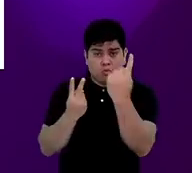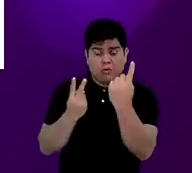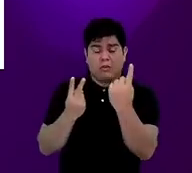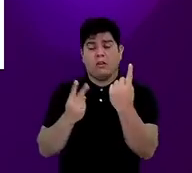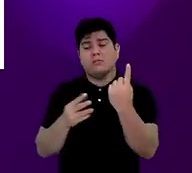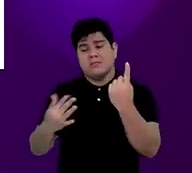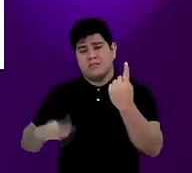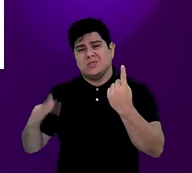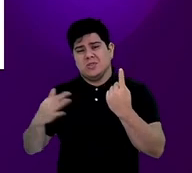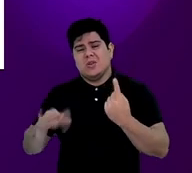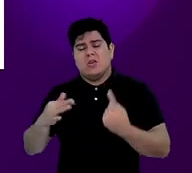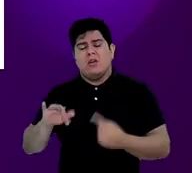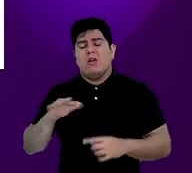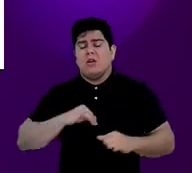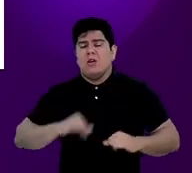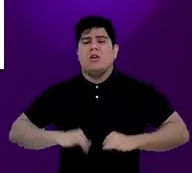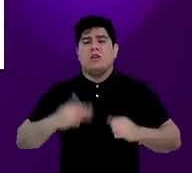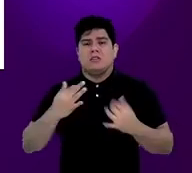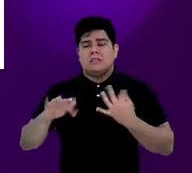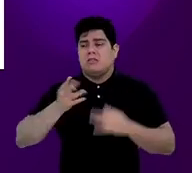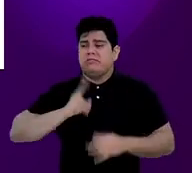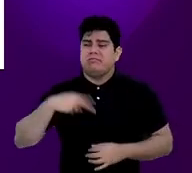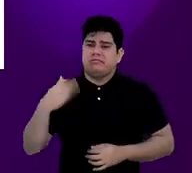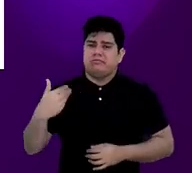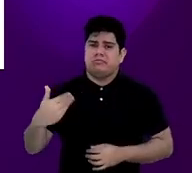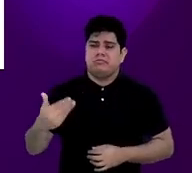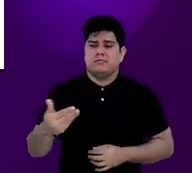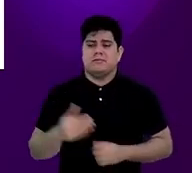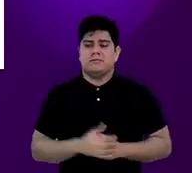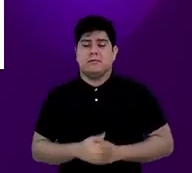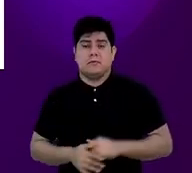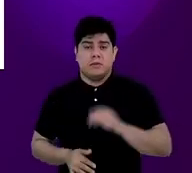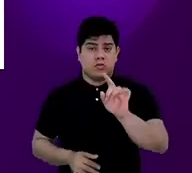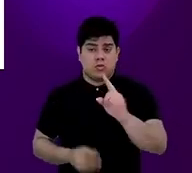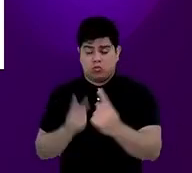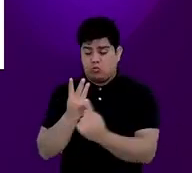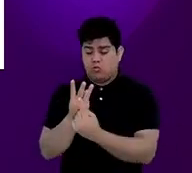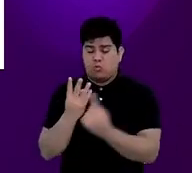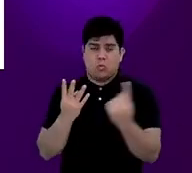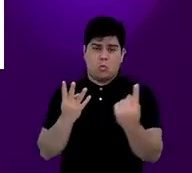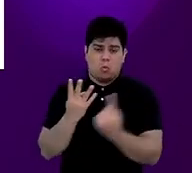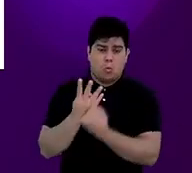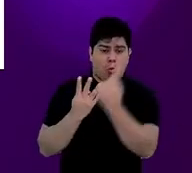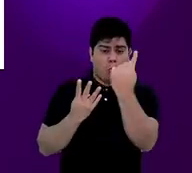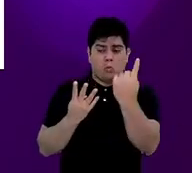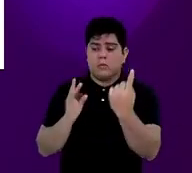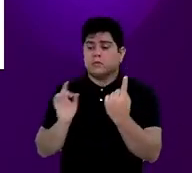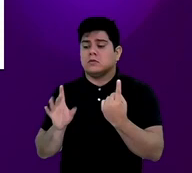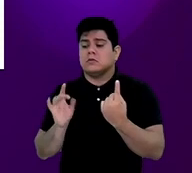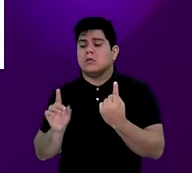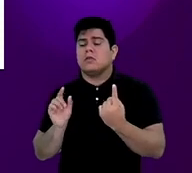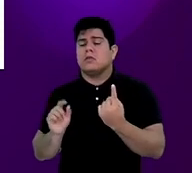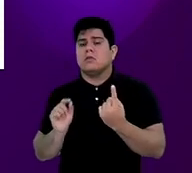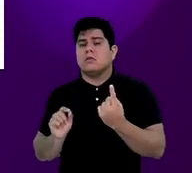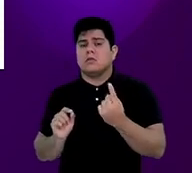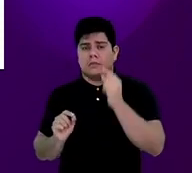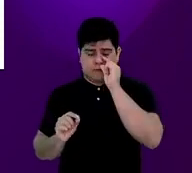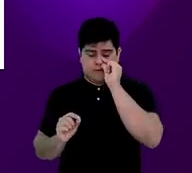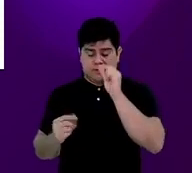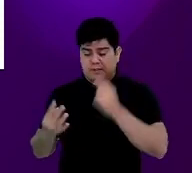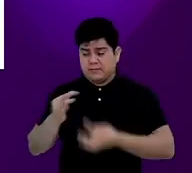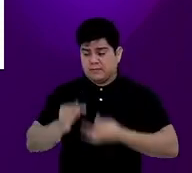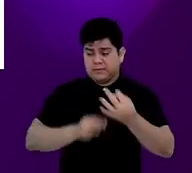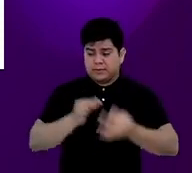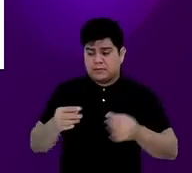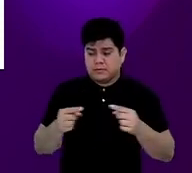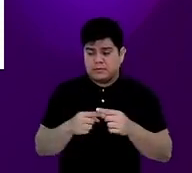chronic pain, but only 1 out of 4 have the right treatment. And many